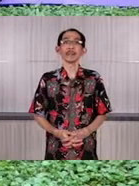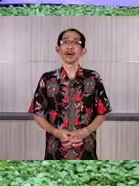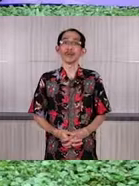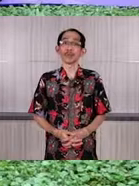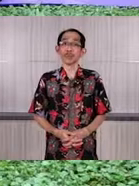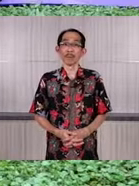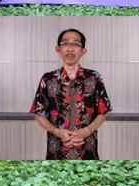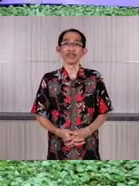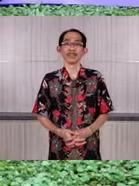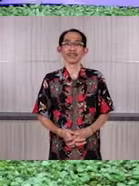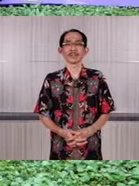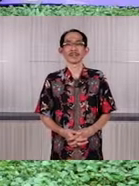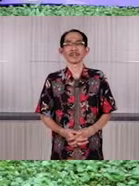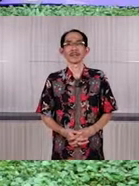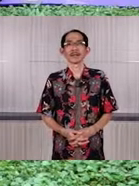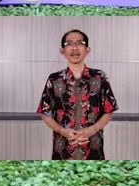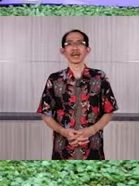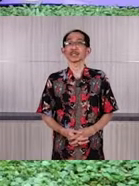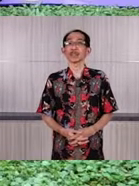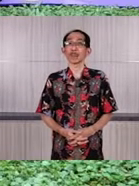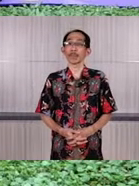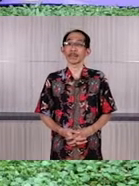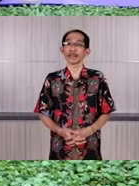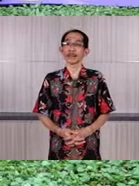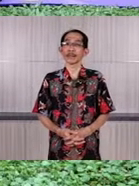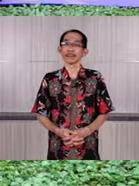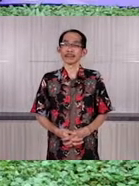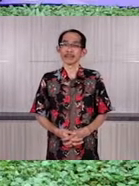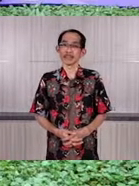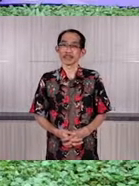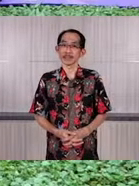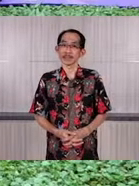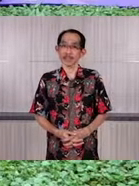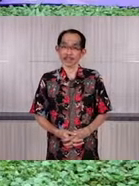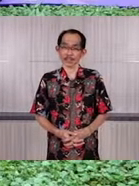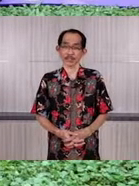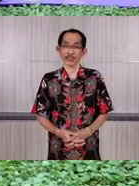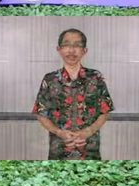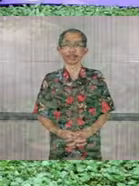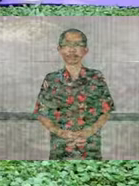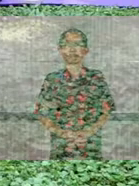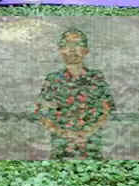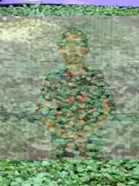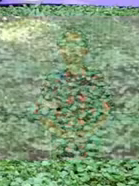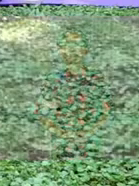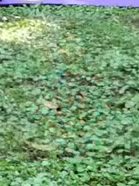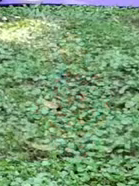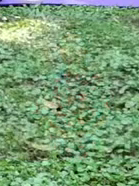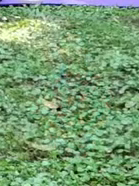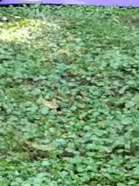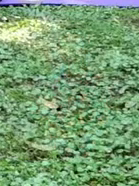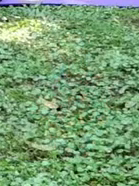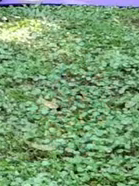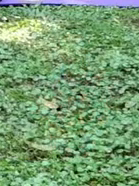Spend a few moments exploring these sensations.